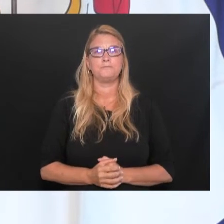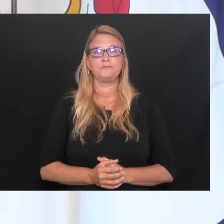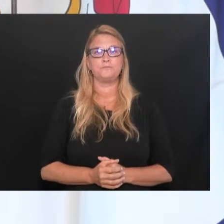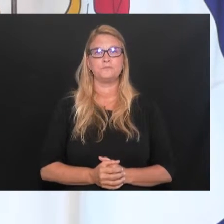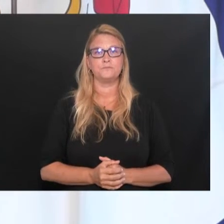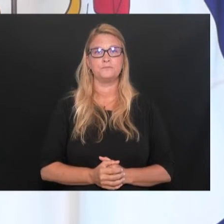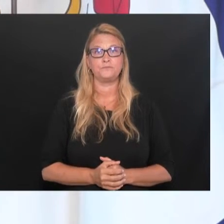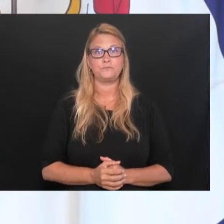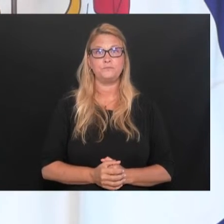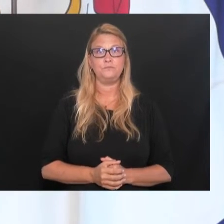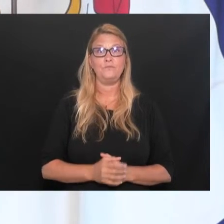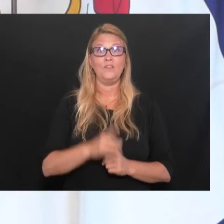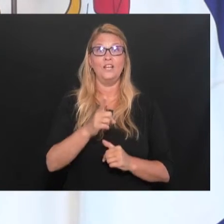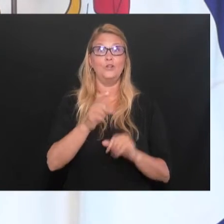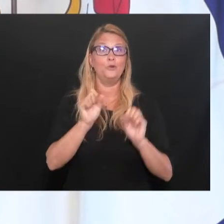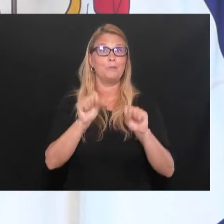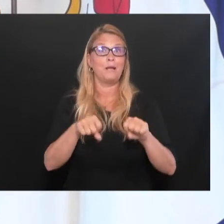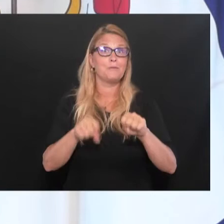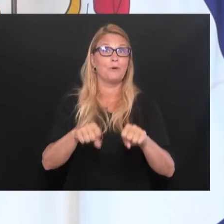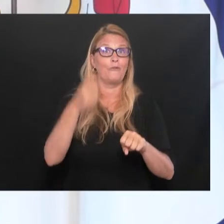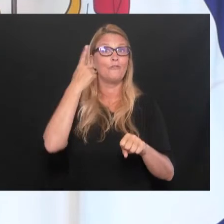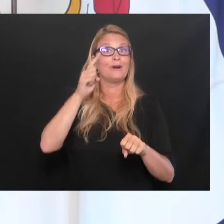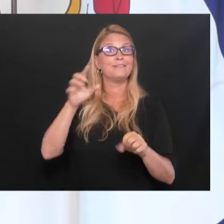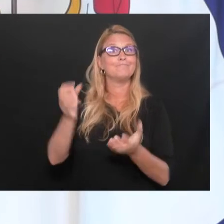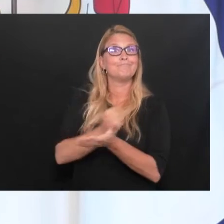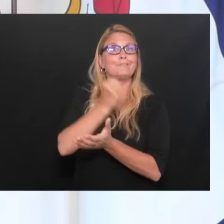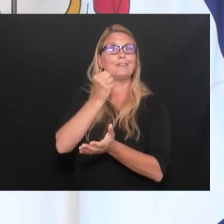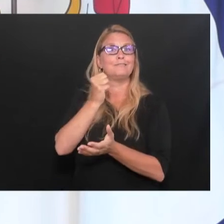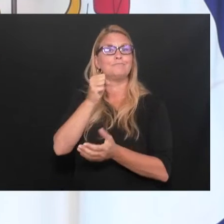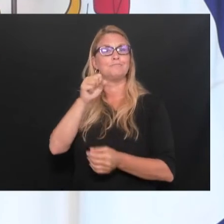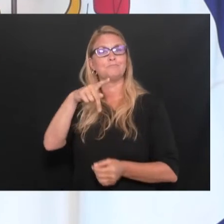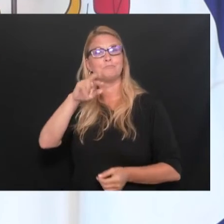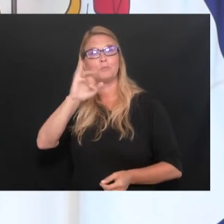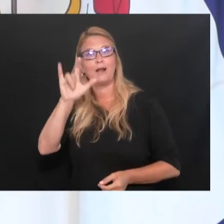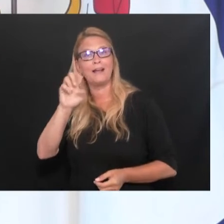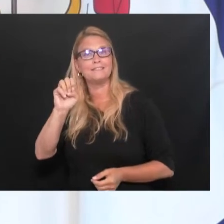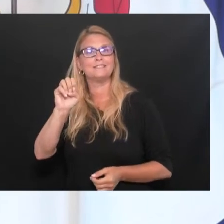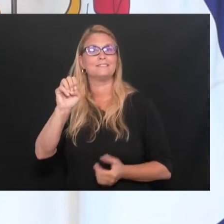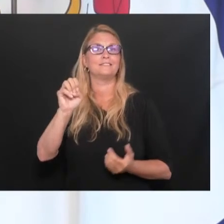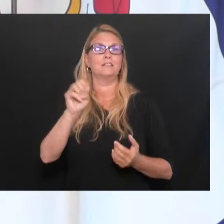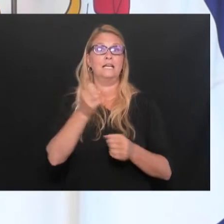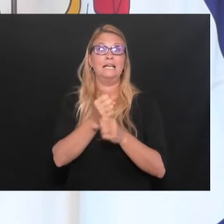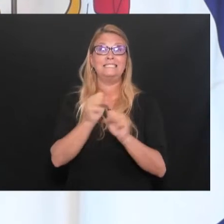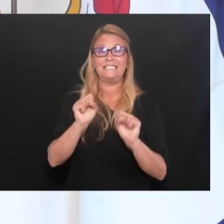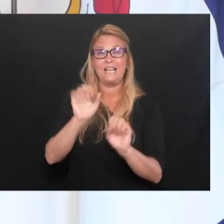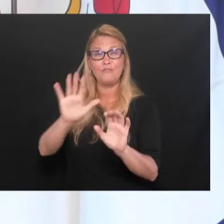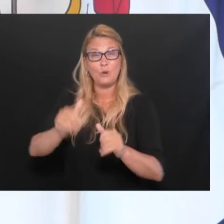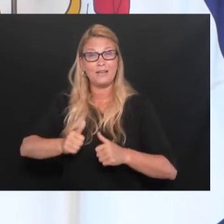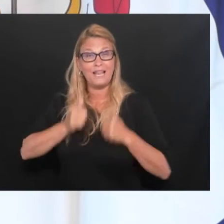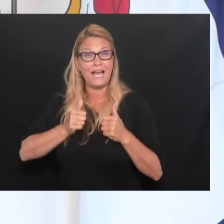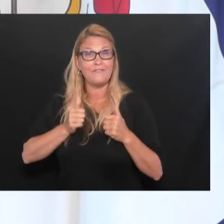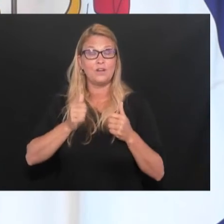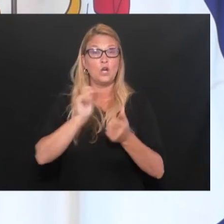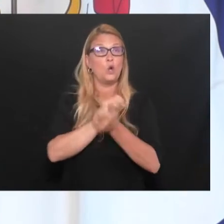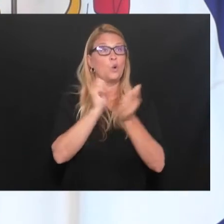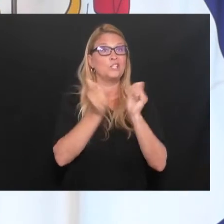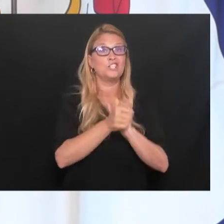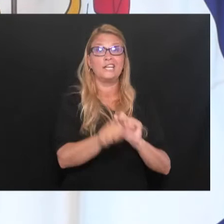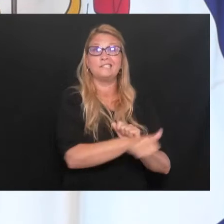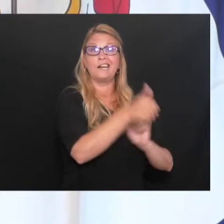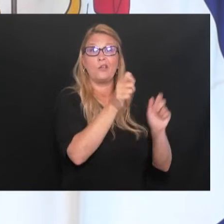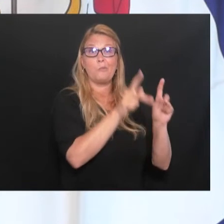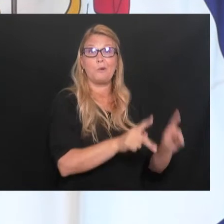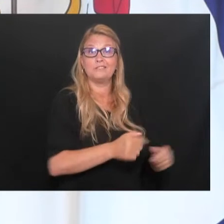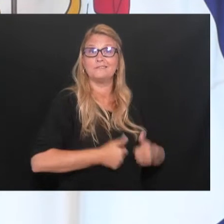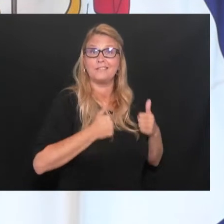and you'll be eligible for these wonderful prizes. And not only that, you'll be saving your life or changing another life.